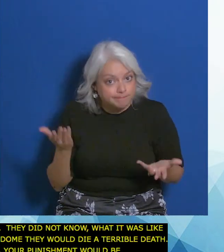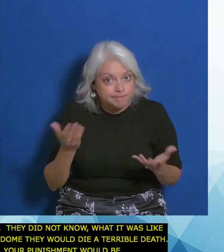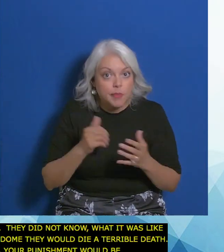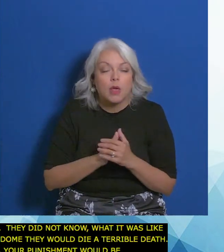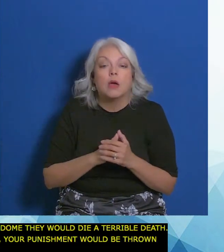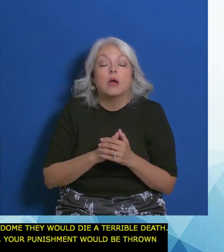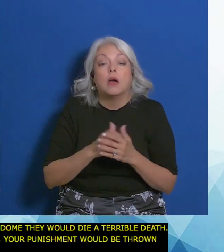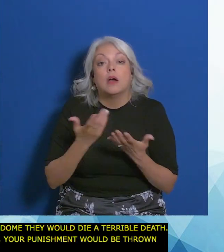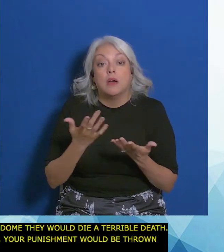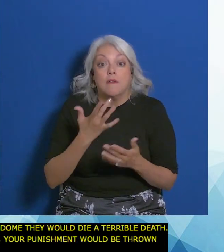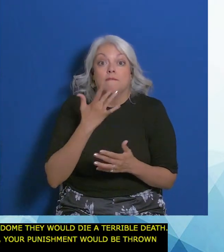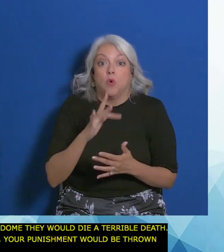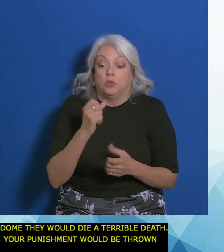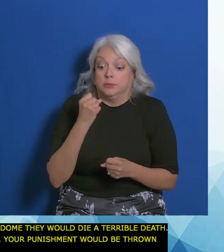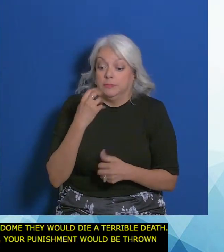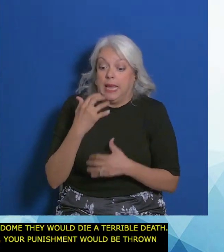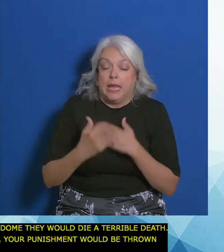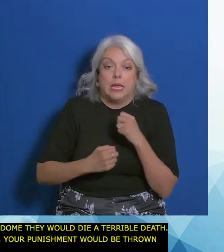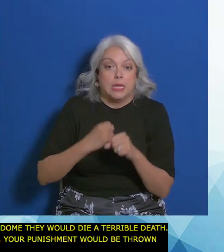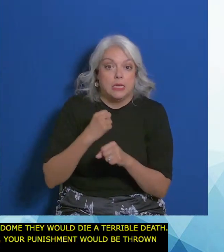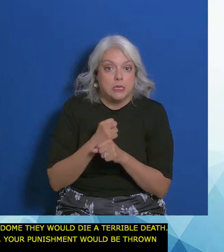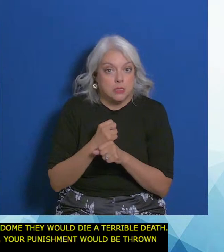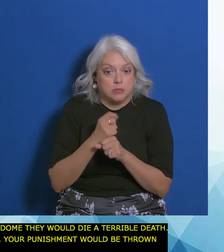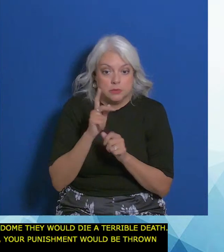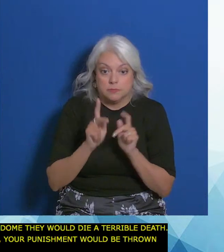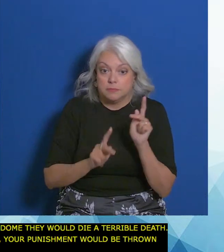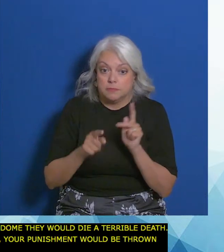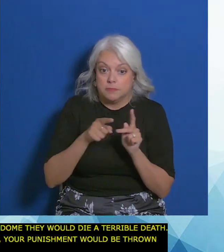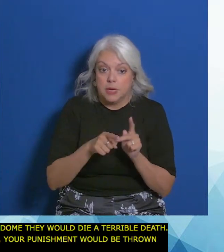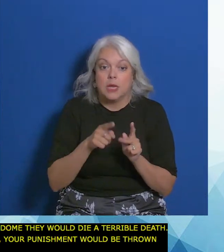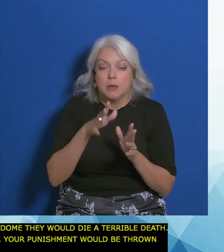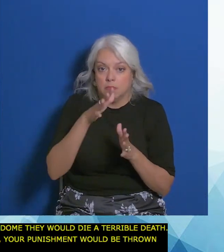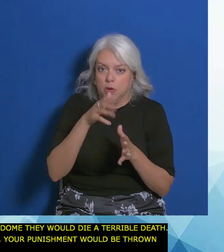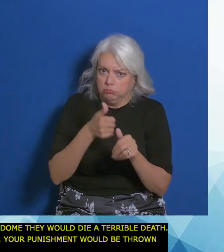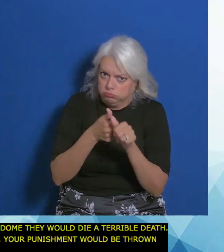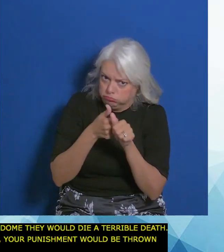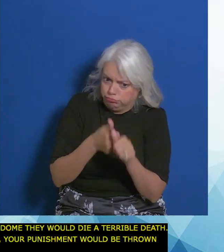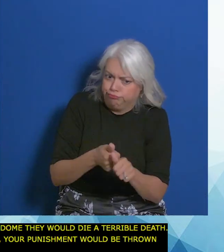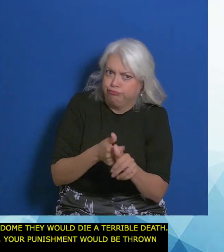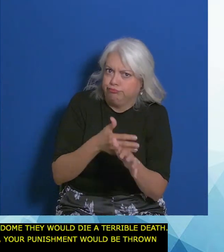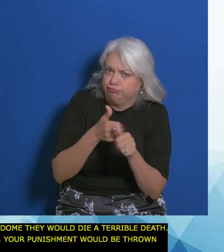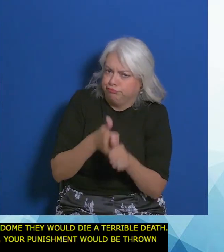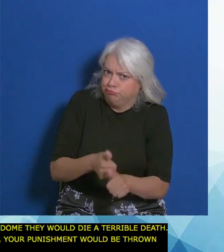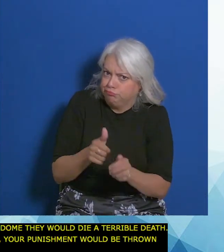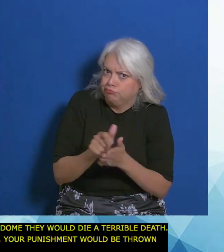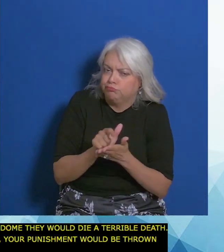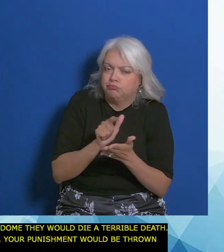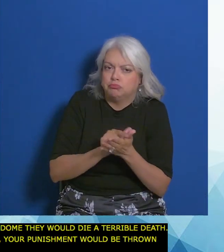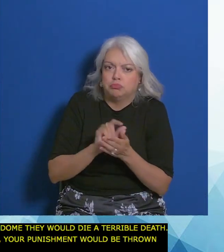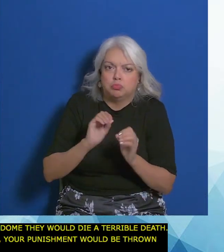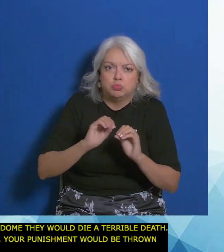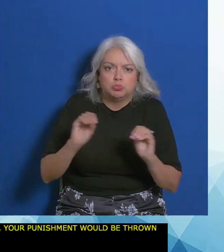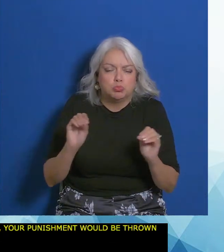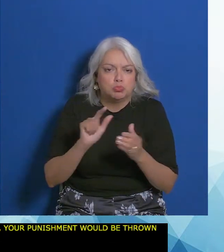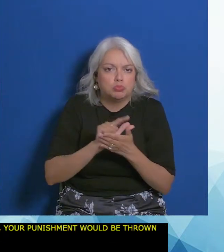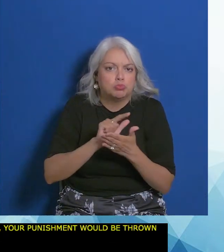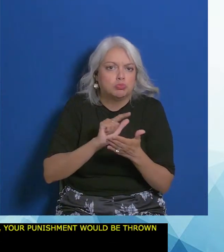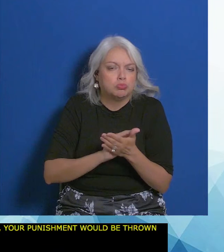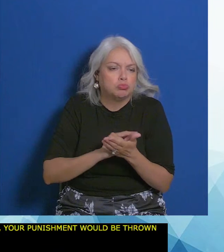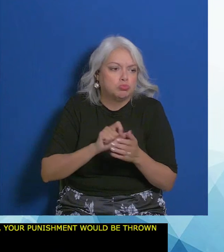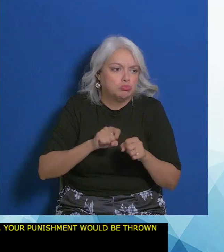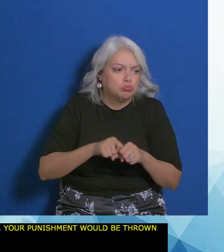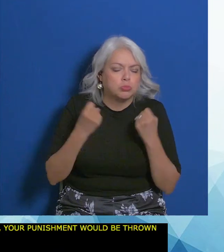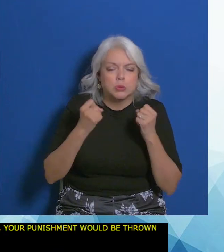Fortunately, for many generations, nobody did any serious law-breaking